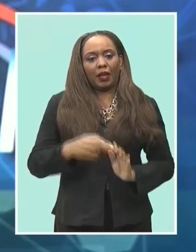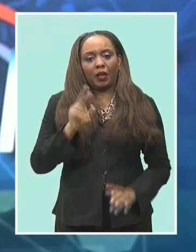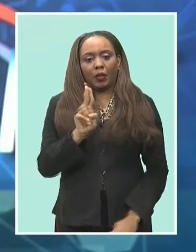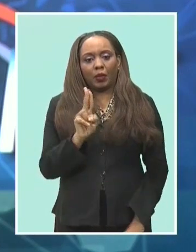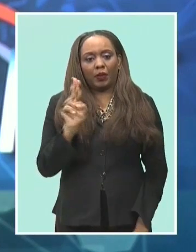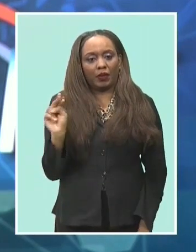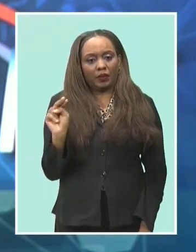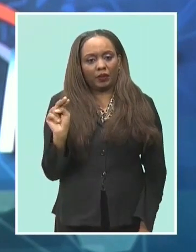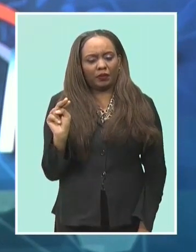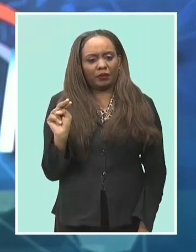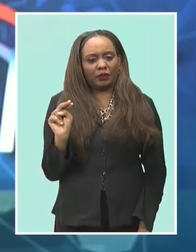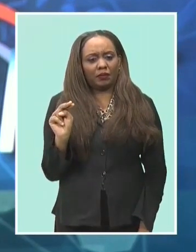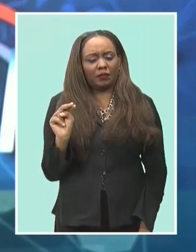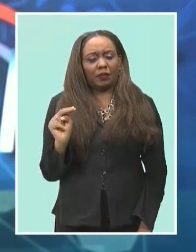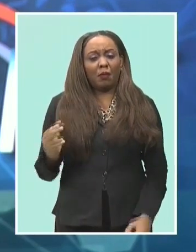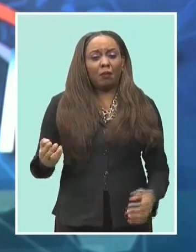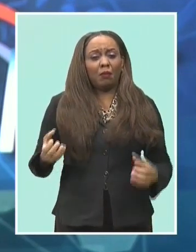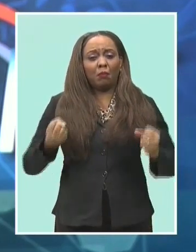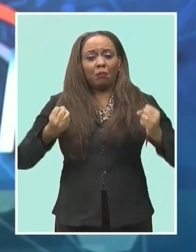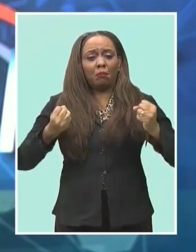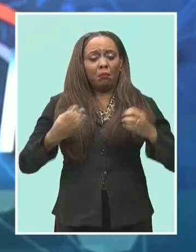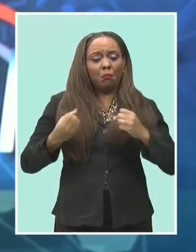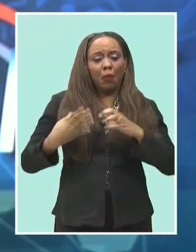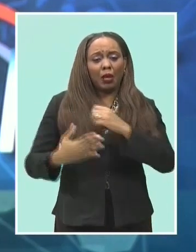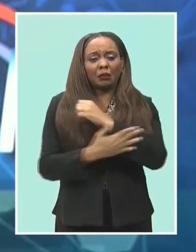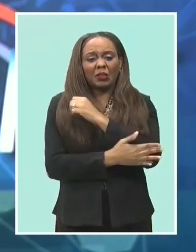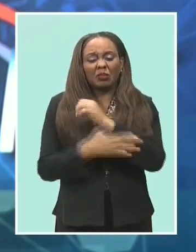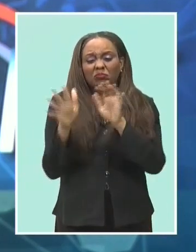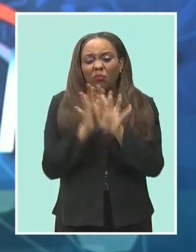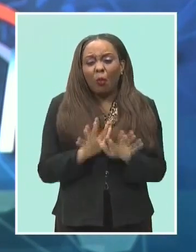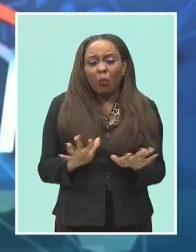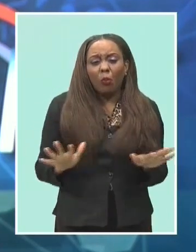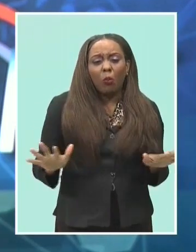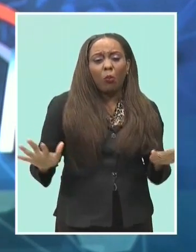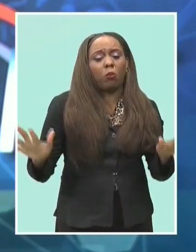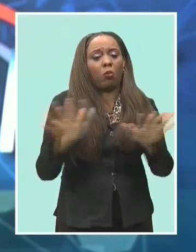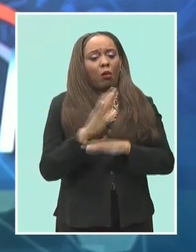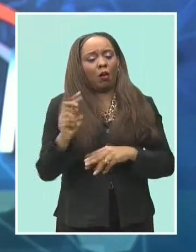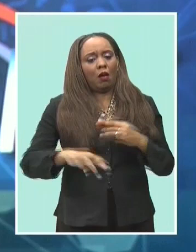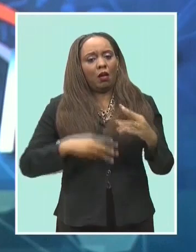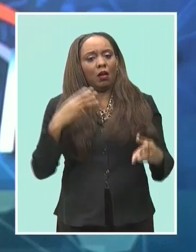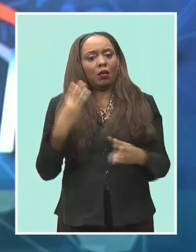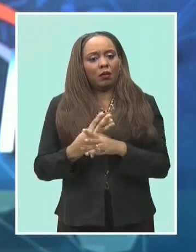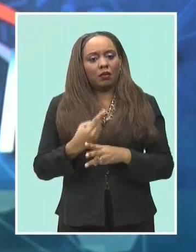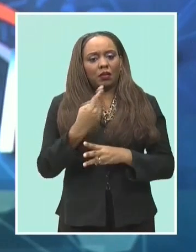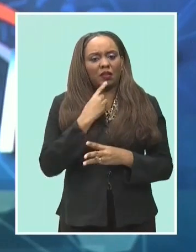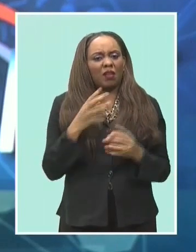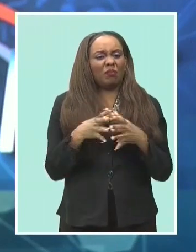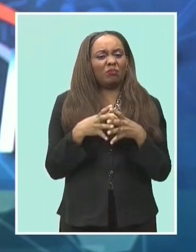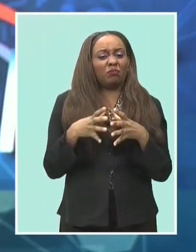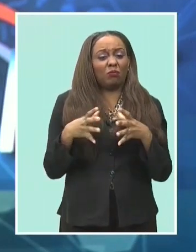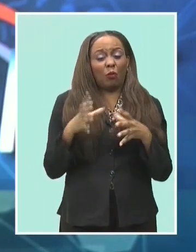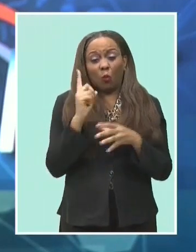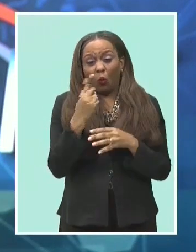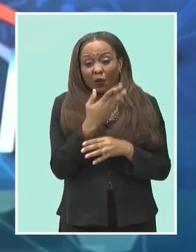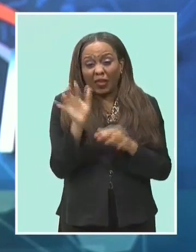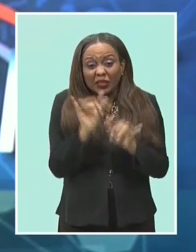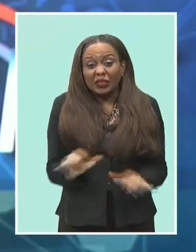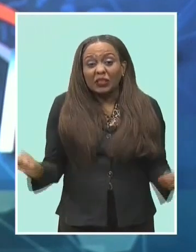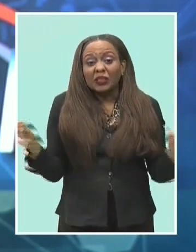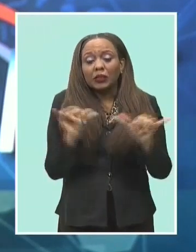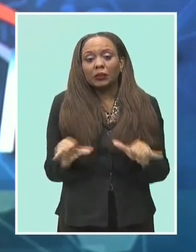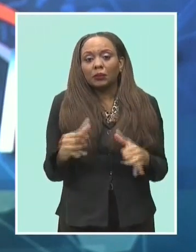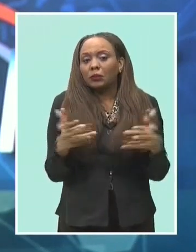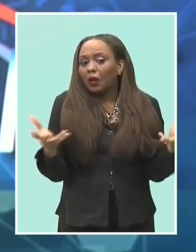though thousands of miles may separate us from other member states, Mrs. Marshall-Harris says one common thread is